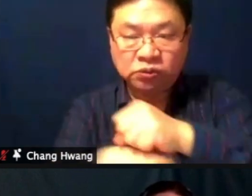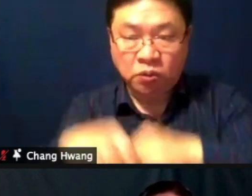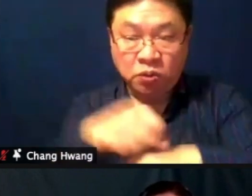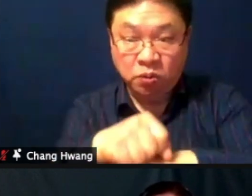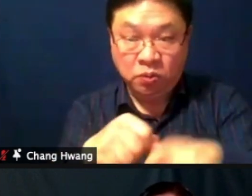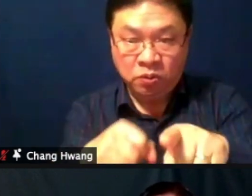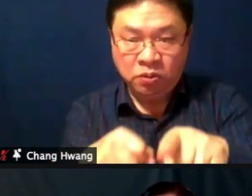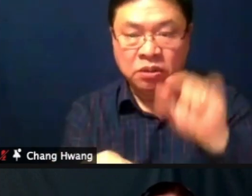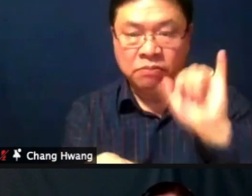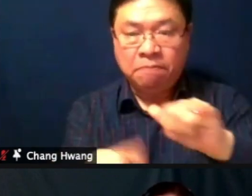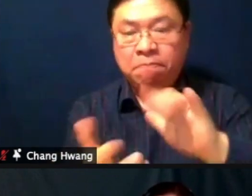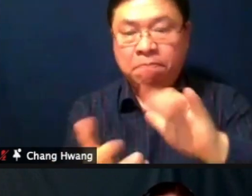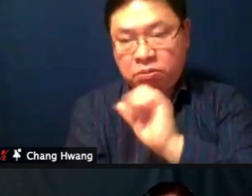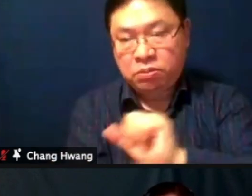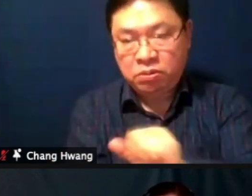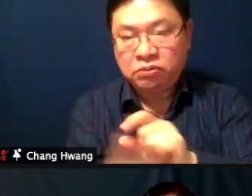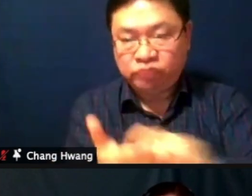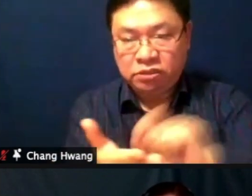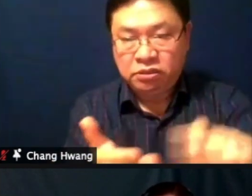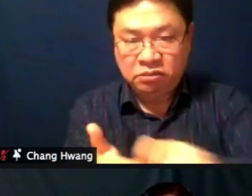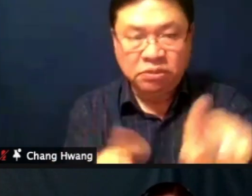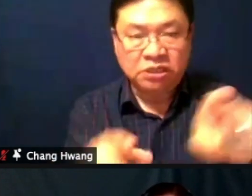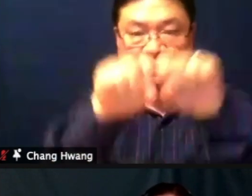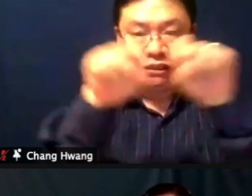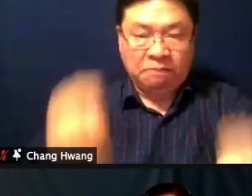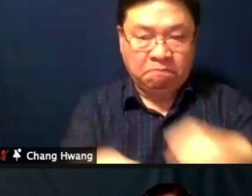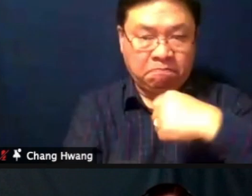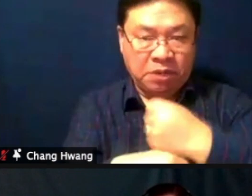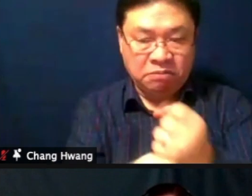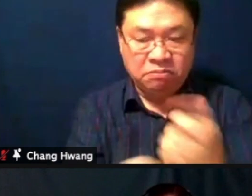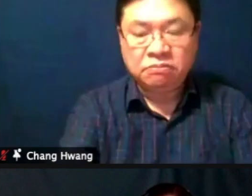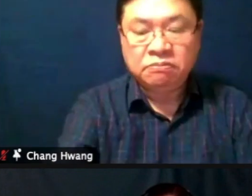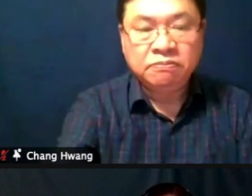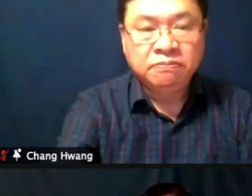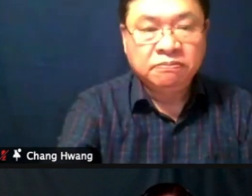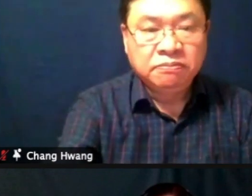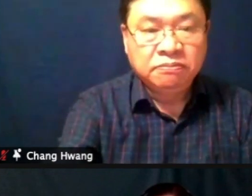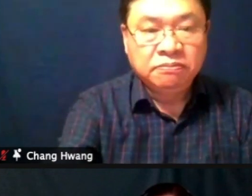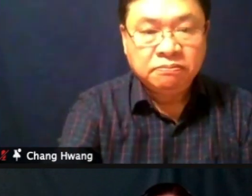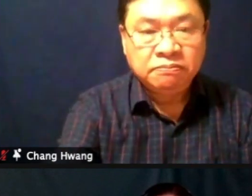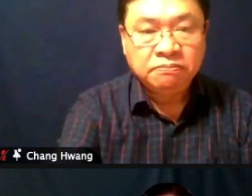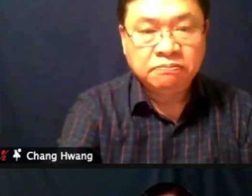Possibility of Bible Translation in Korean Sign Writing through Sign Language Structure.